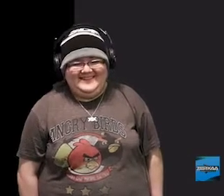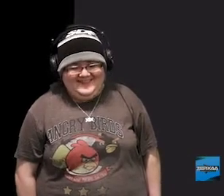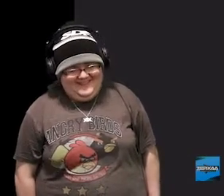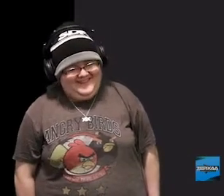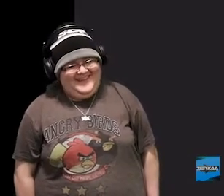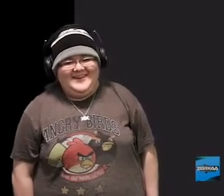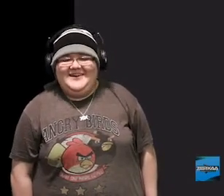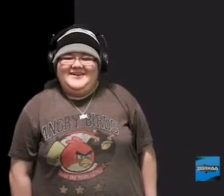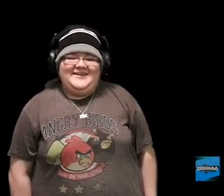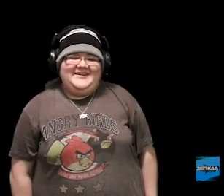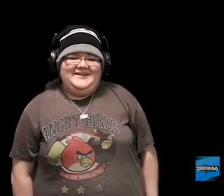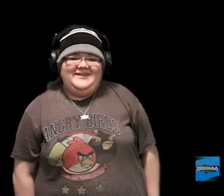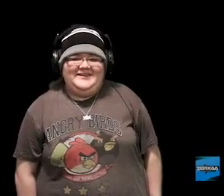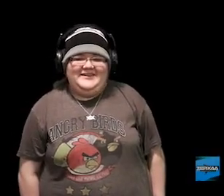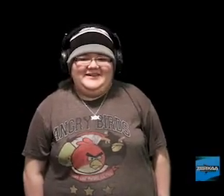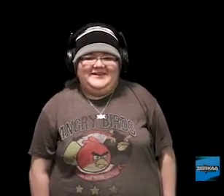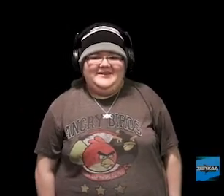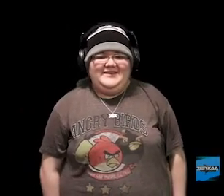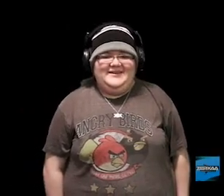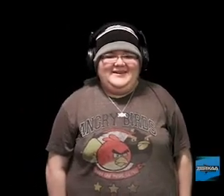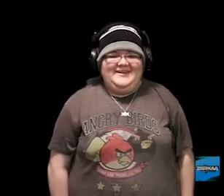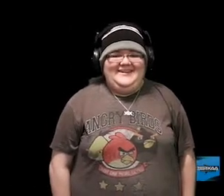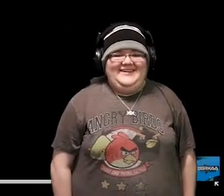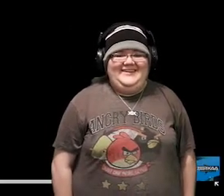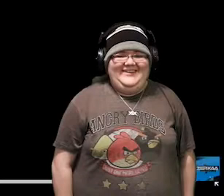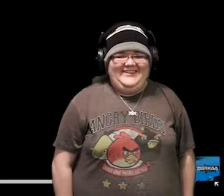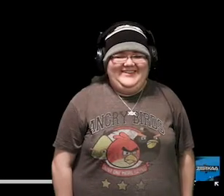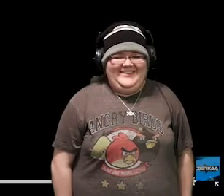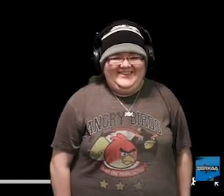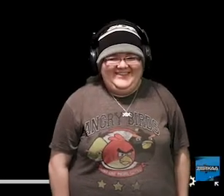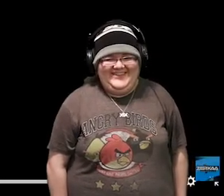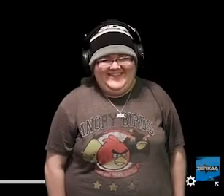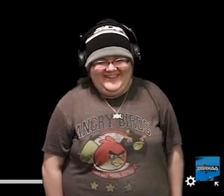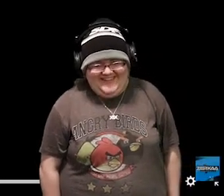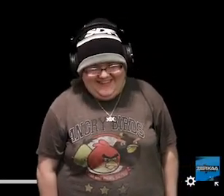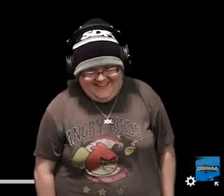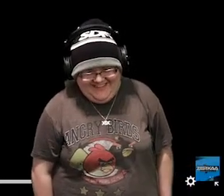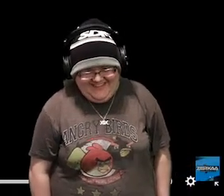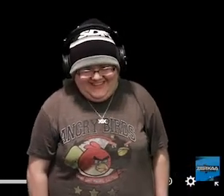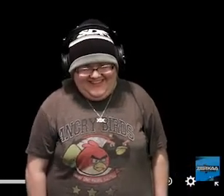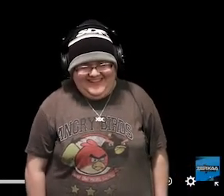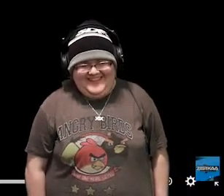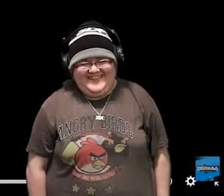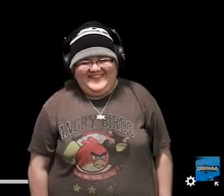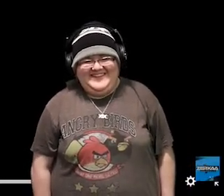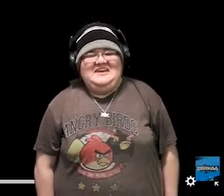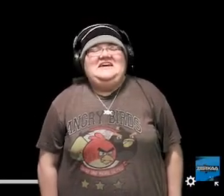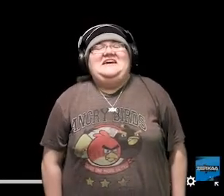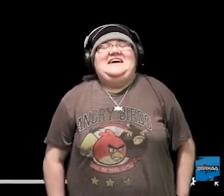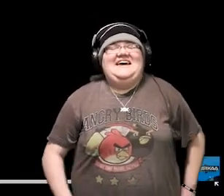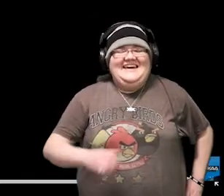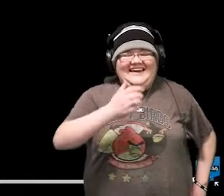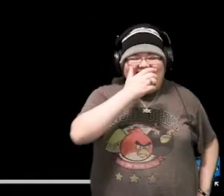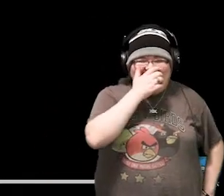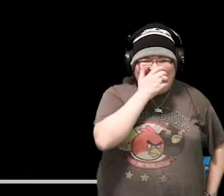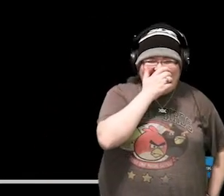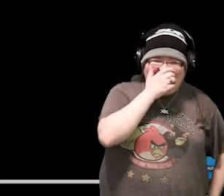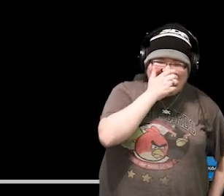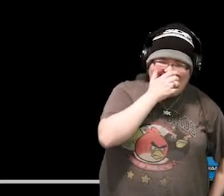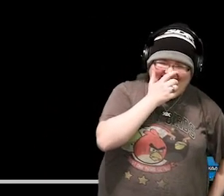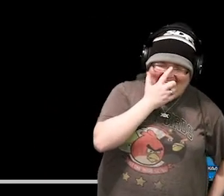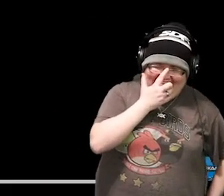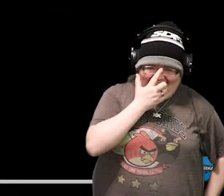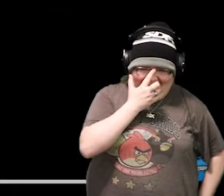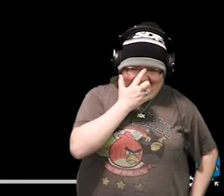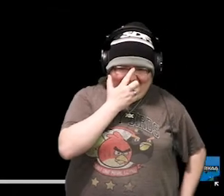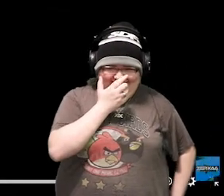bottom. Saul is on TikTok. POV of the Simon house on fire. Wait, so he's got JJ paying the fire to stop because that works. And you